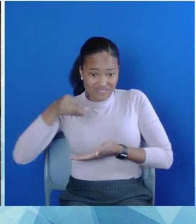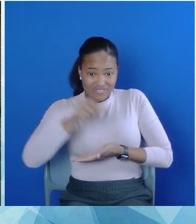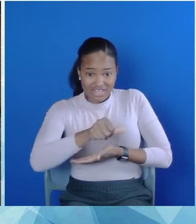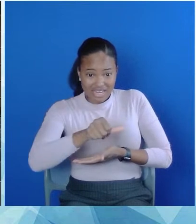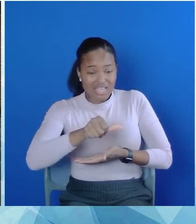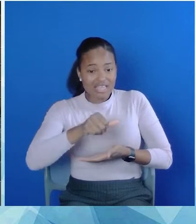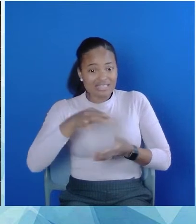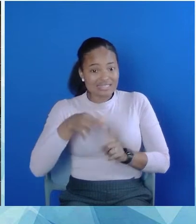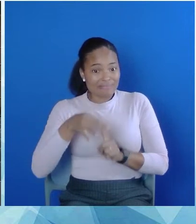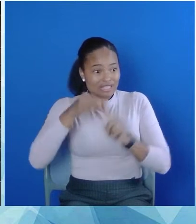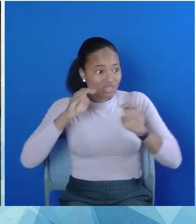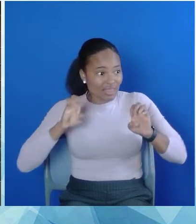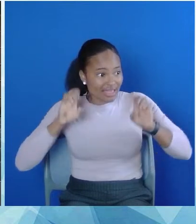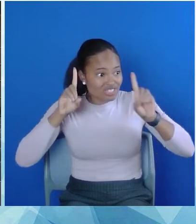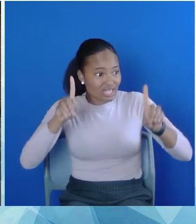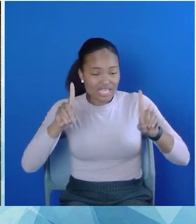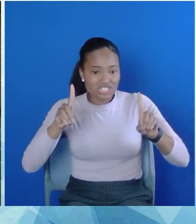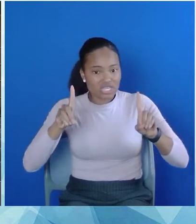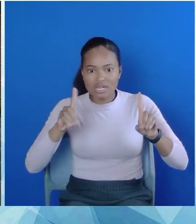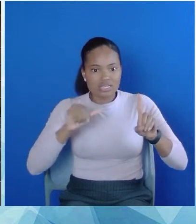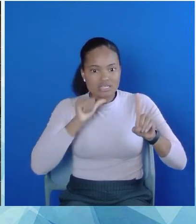abysmal. It's underfunded.